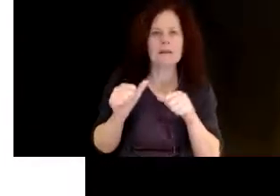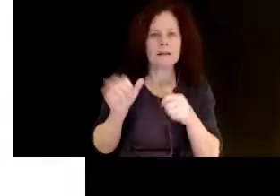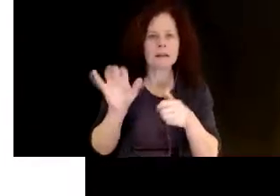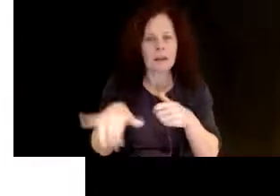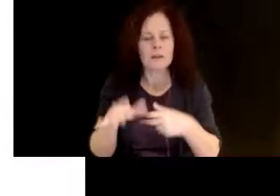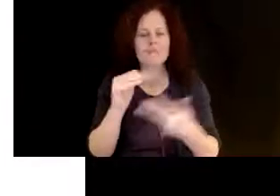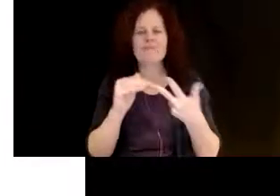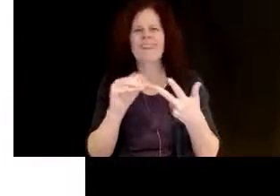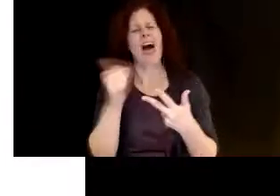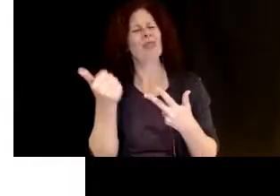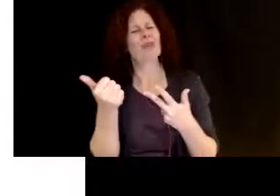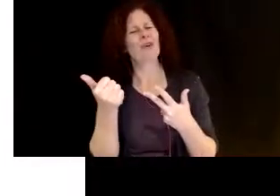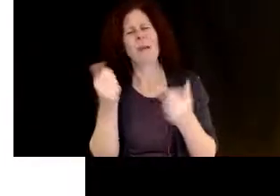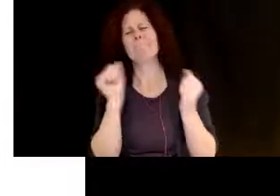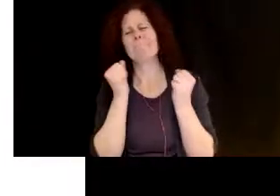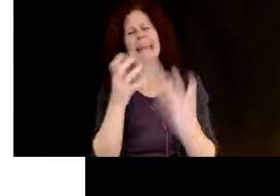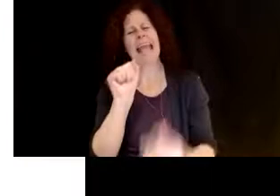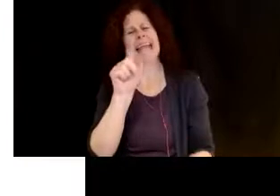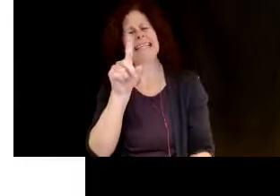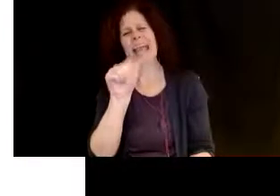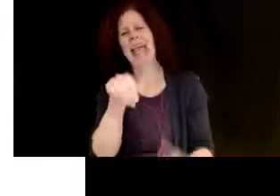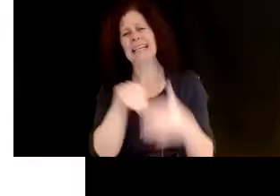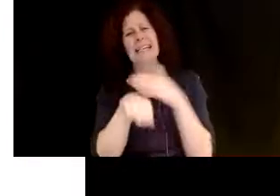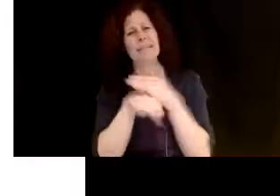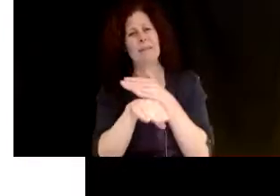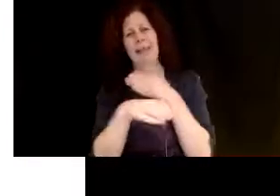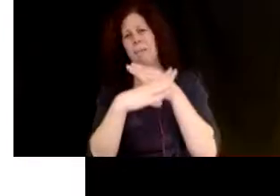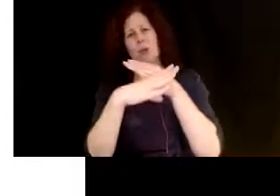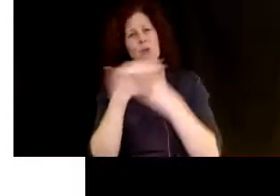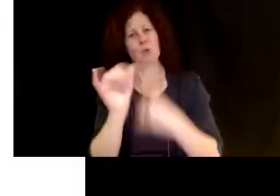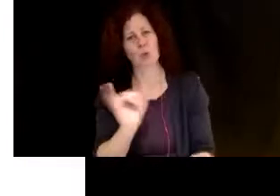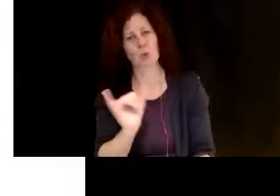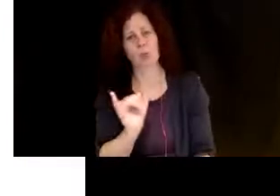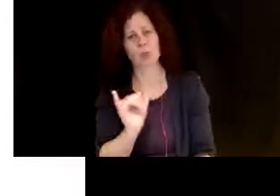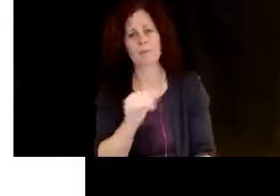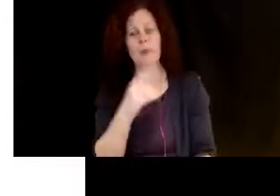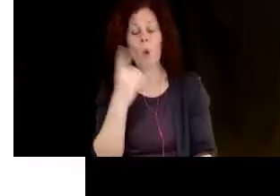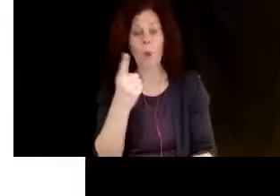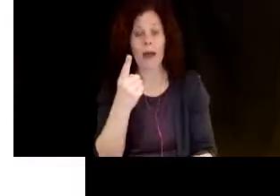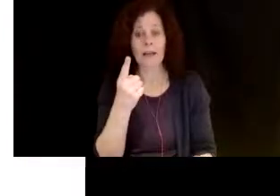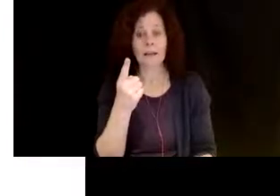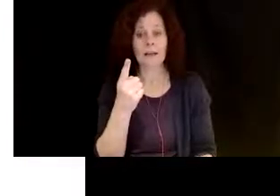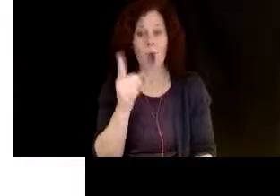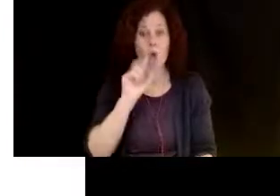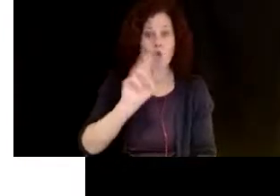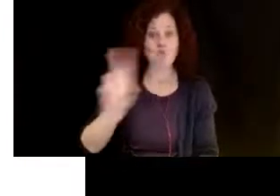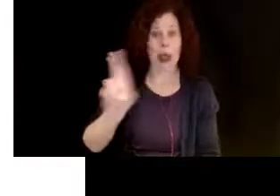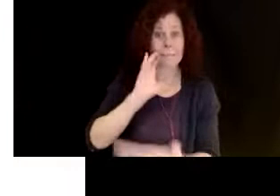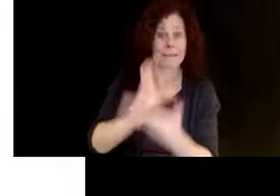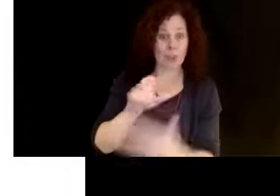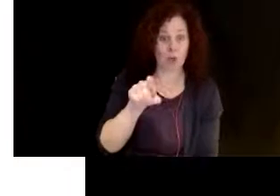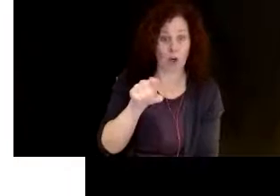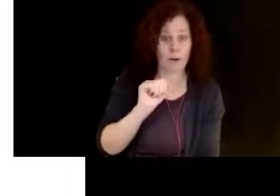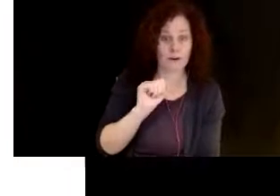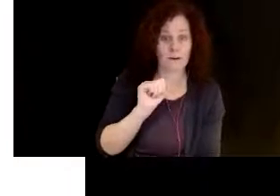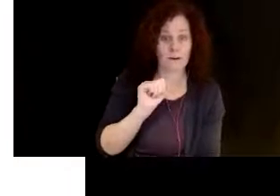ADA accessibility issues. And the one that I think is the most dramatic is shown in the image on the right side of the screen, where